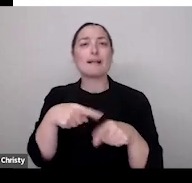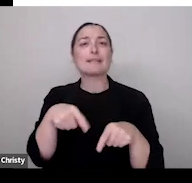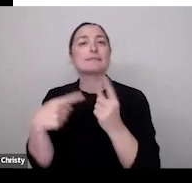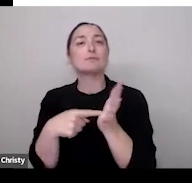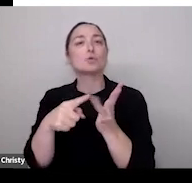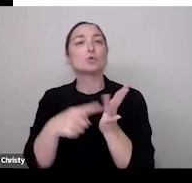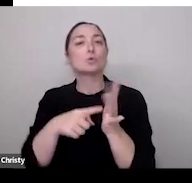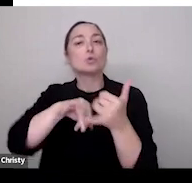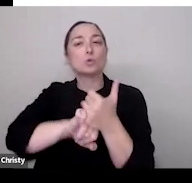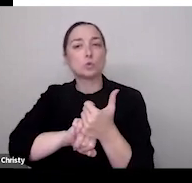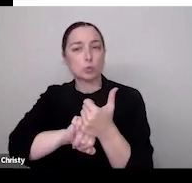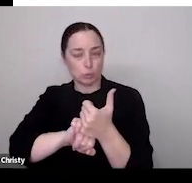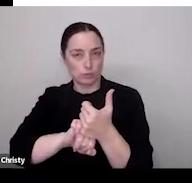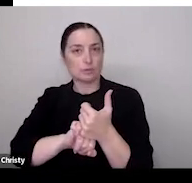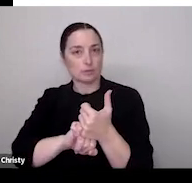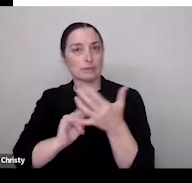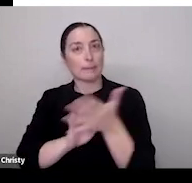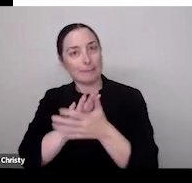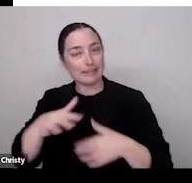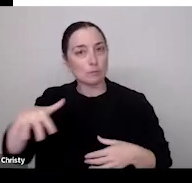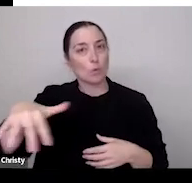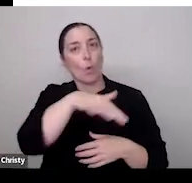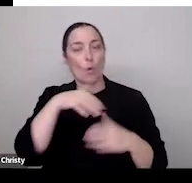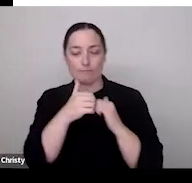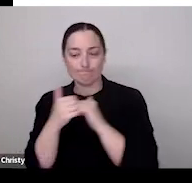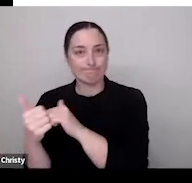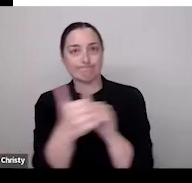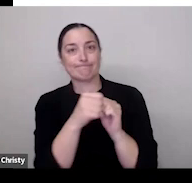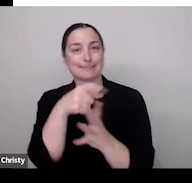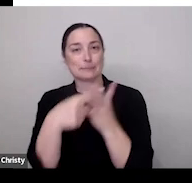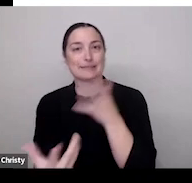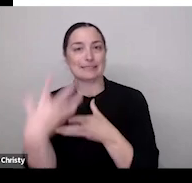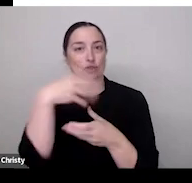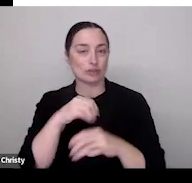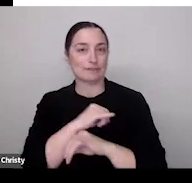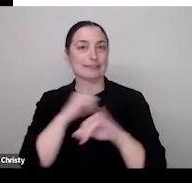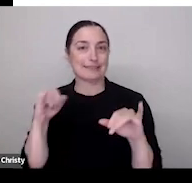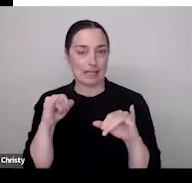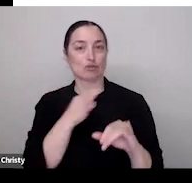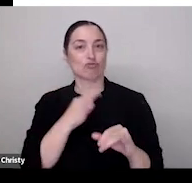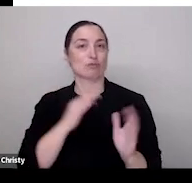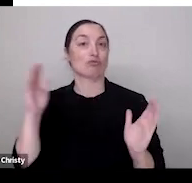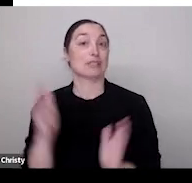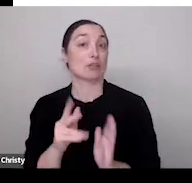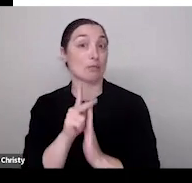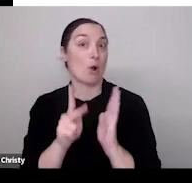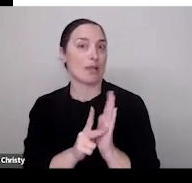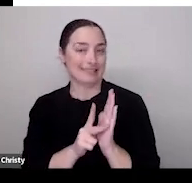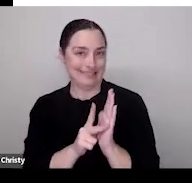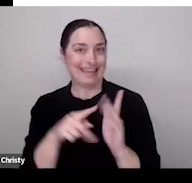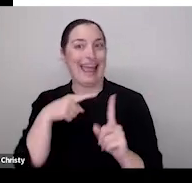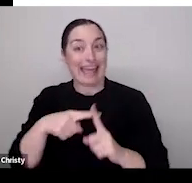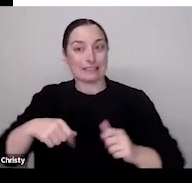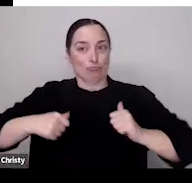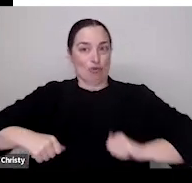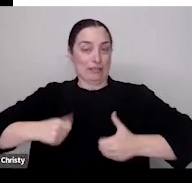that enable development of cross-sector collaborative disability inclusive disaster risk reduction policy and